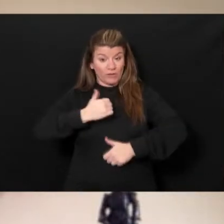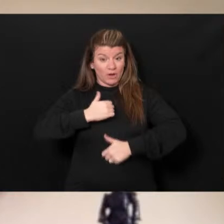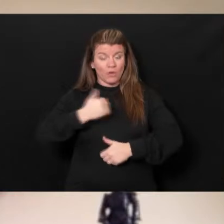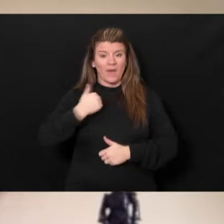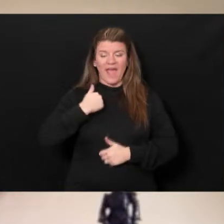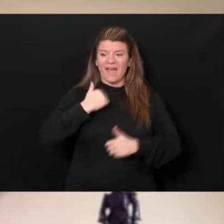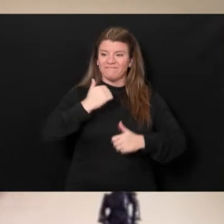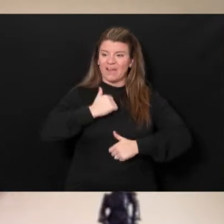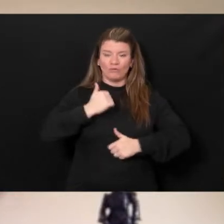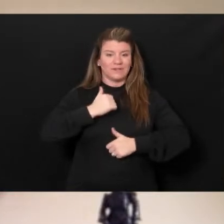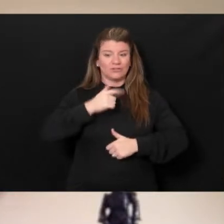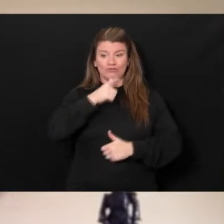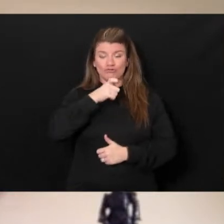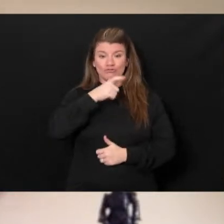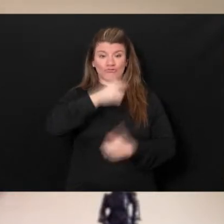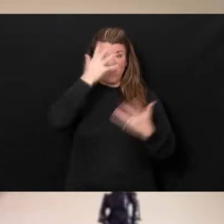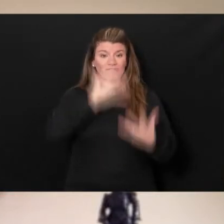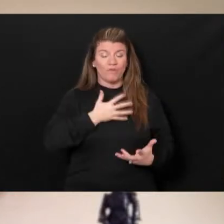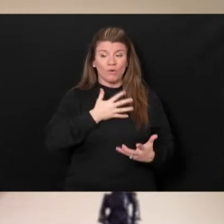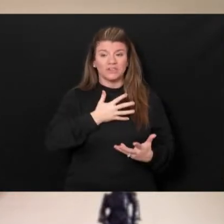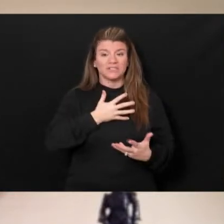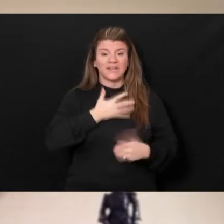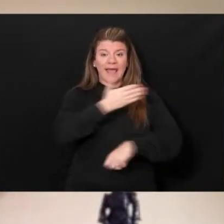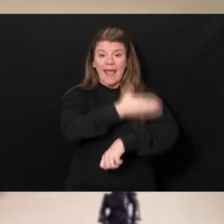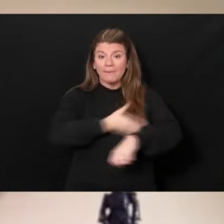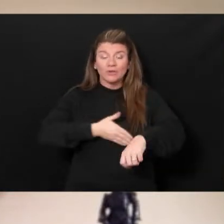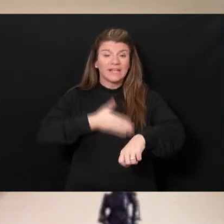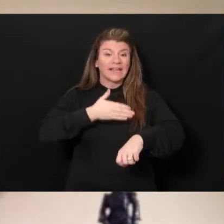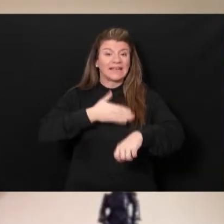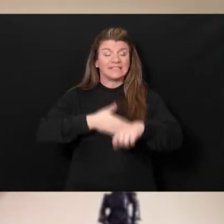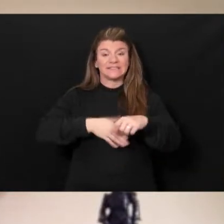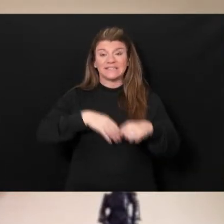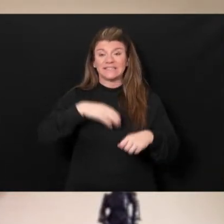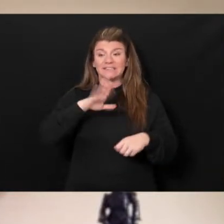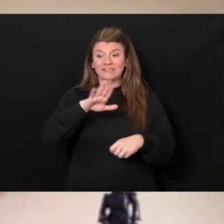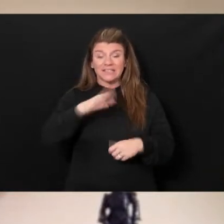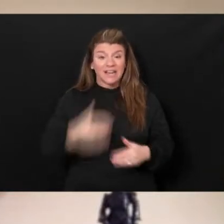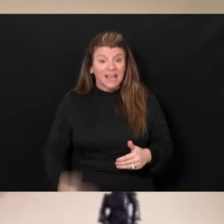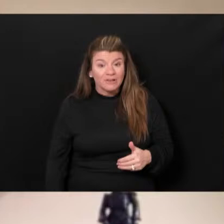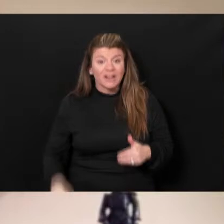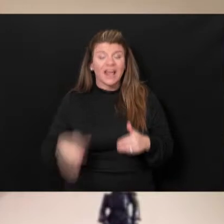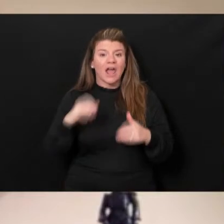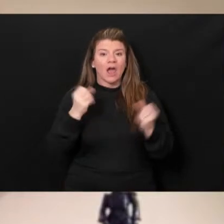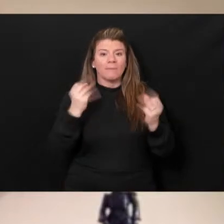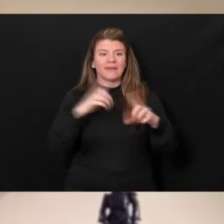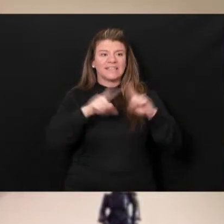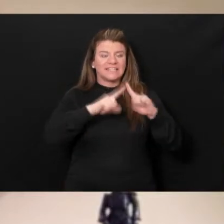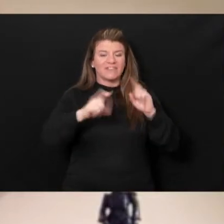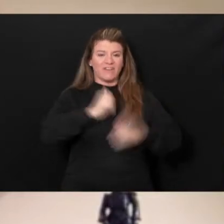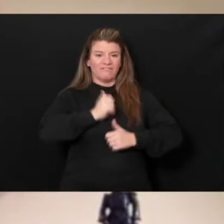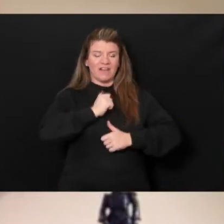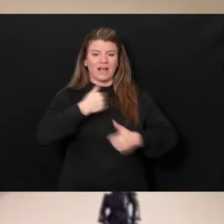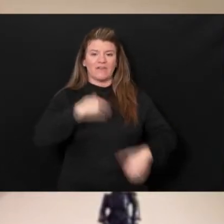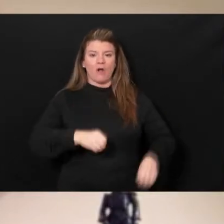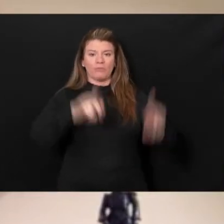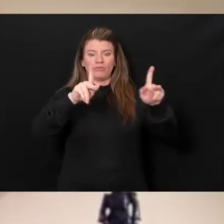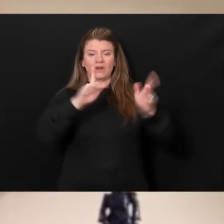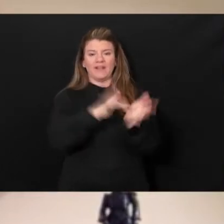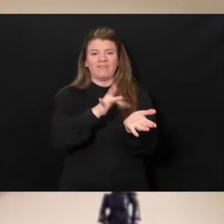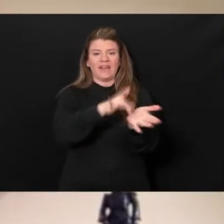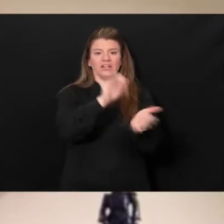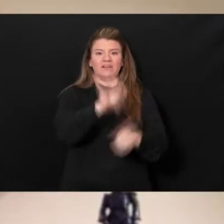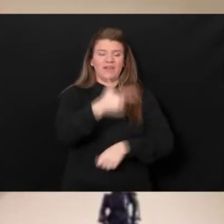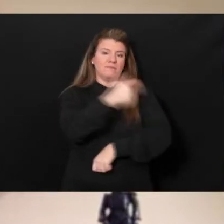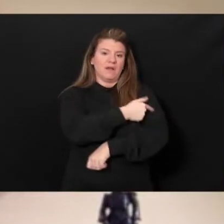have been unfortunately become amputees. A lot of veterans got great opportunity and advantage yesterday, and we